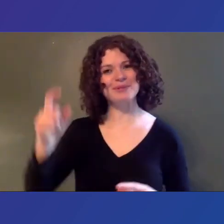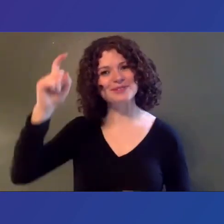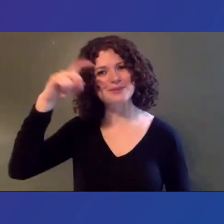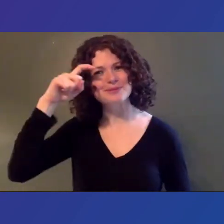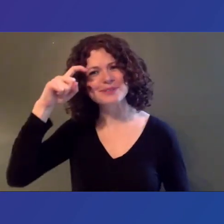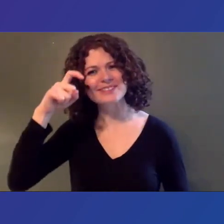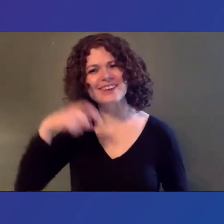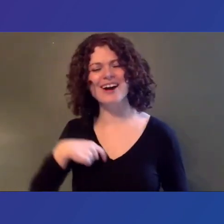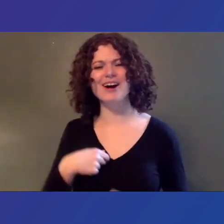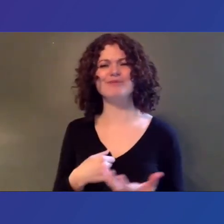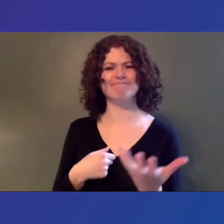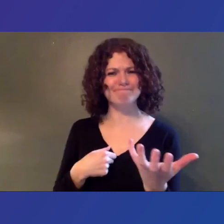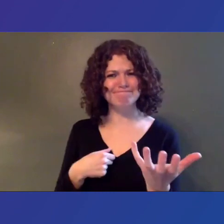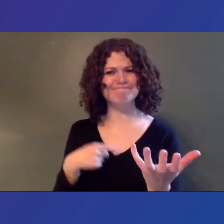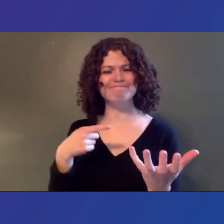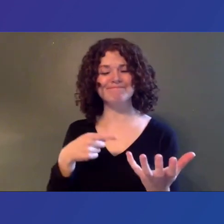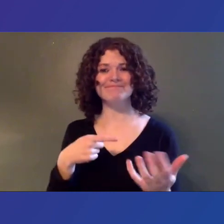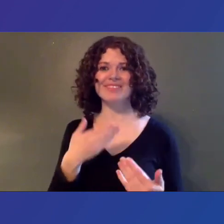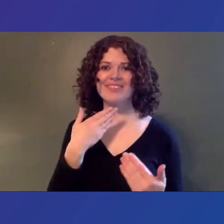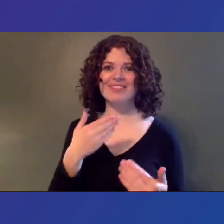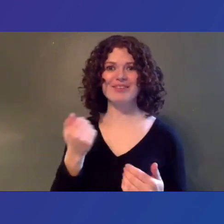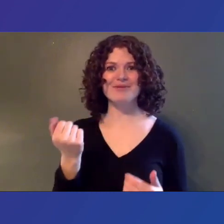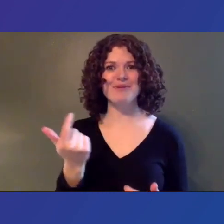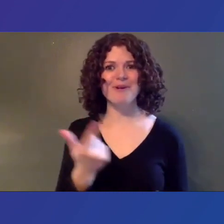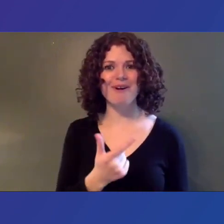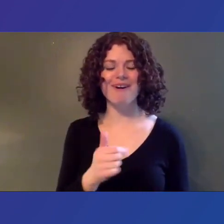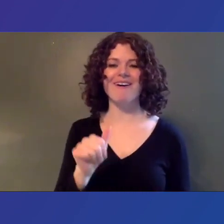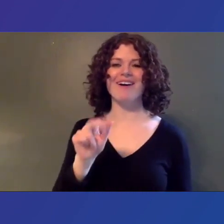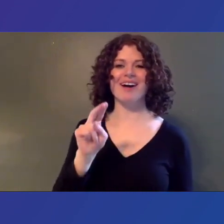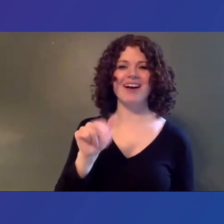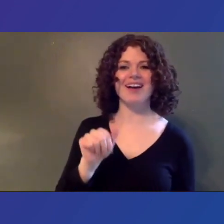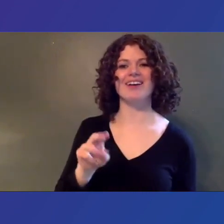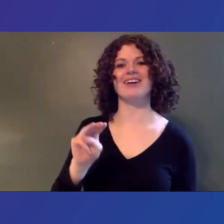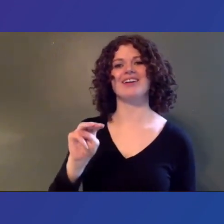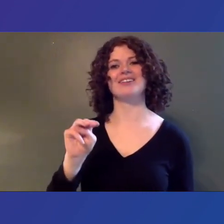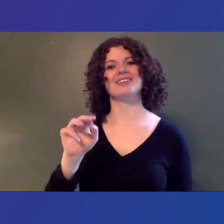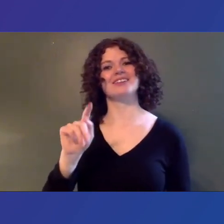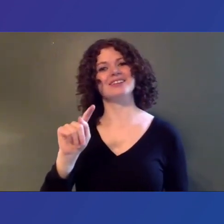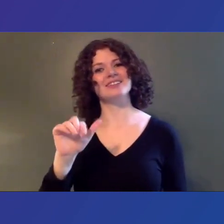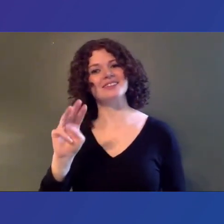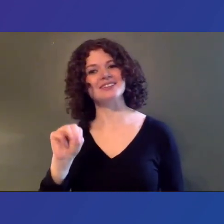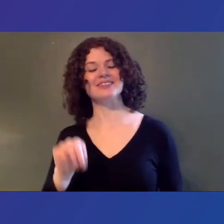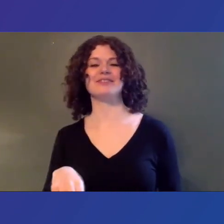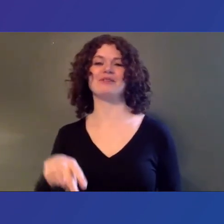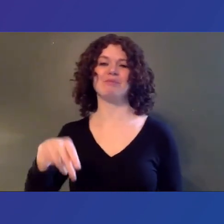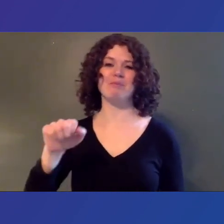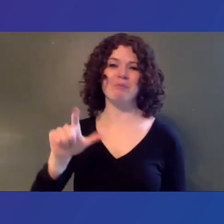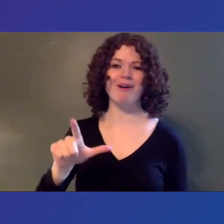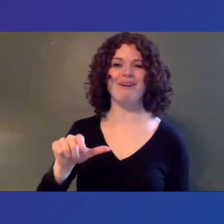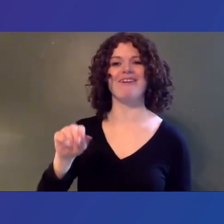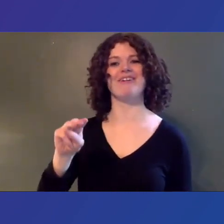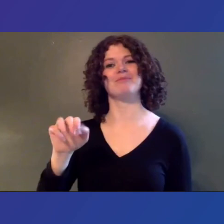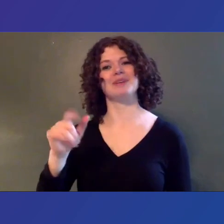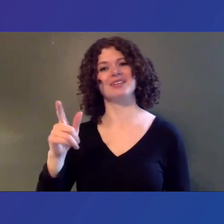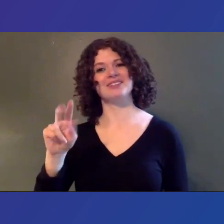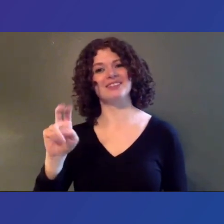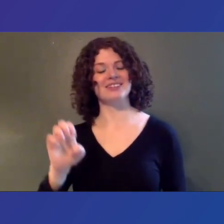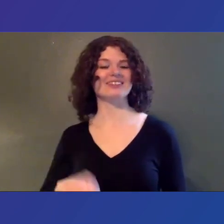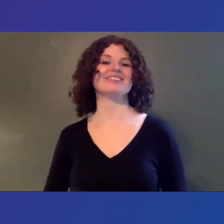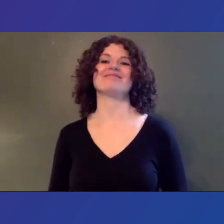you, Anna, Maxine, Nina, Timothy, and Paul for this really beautiful conversation.